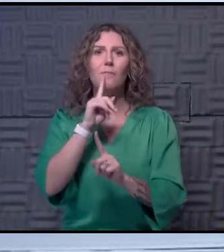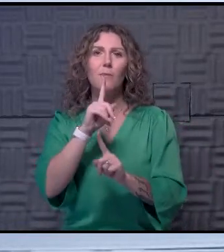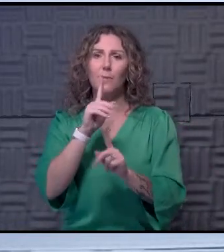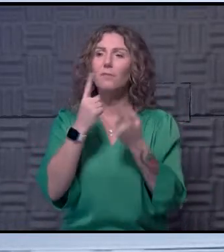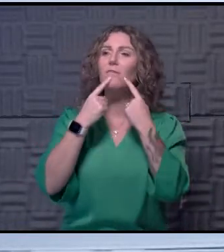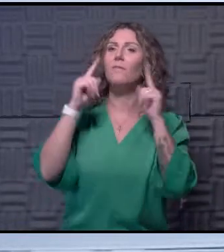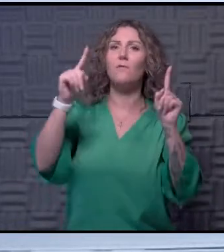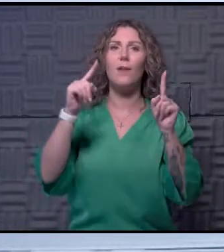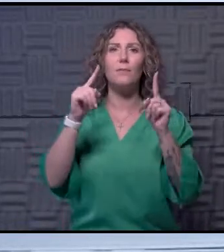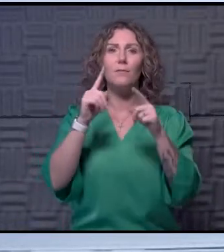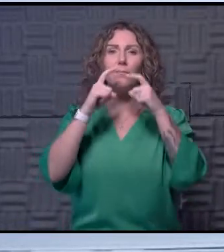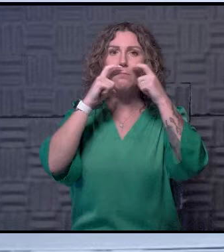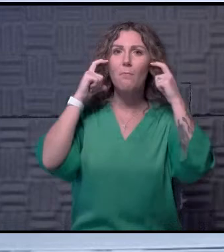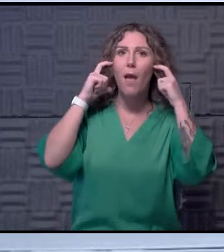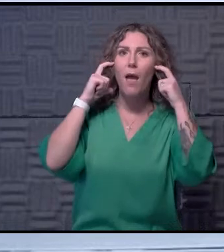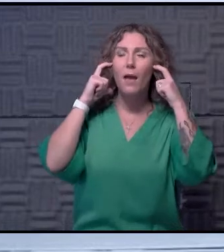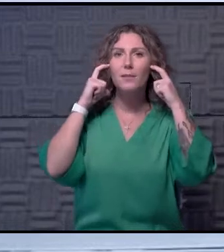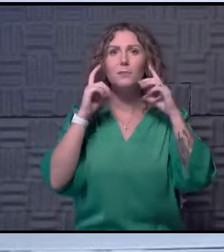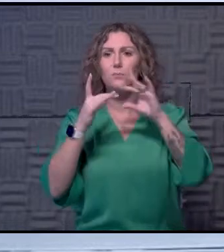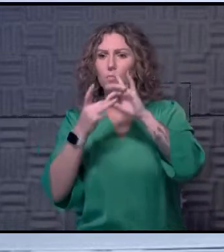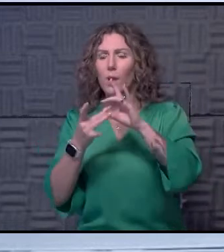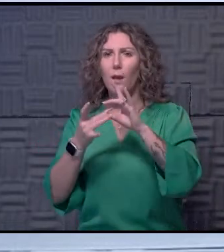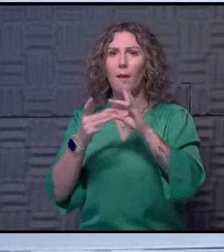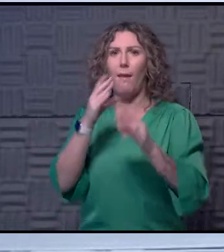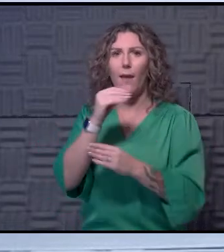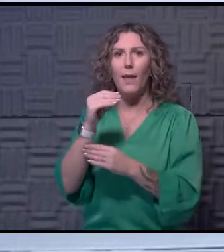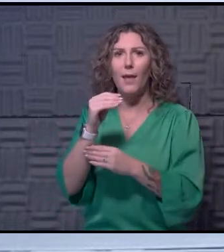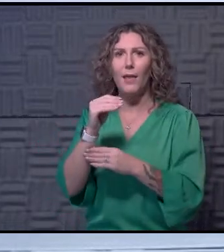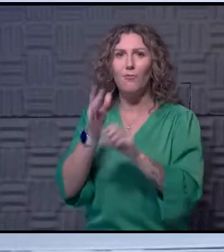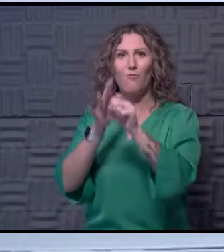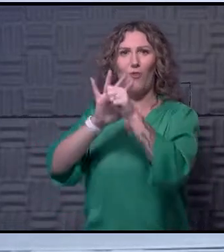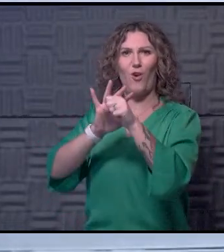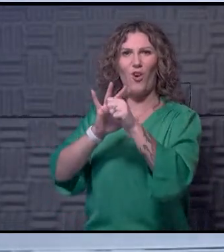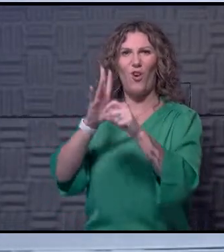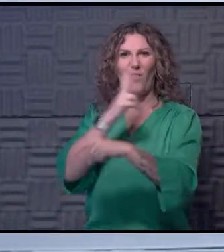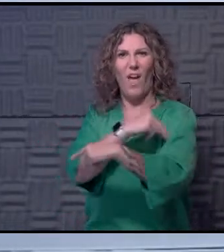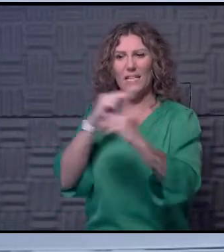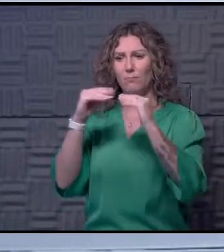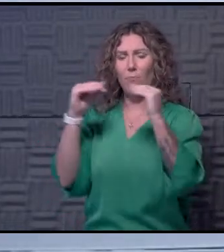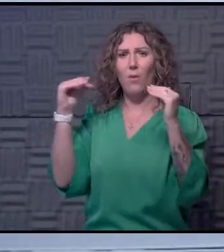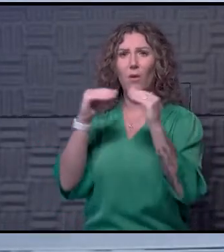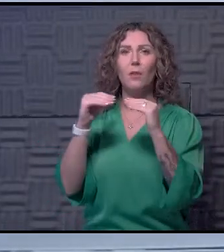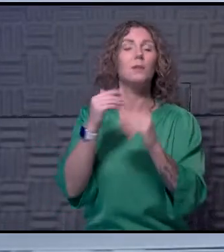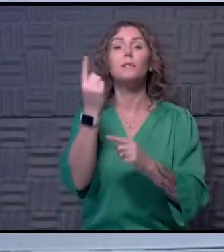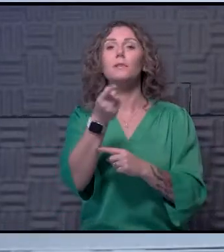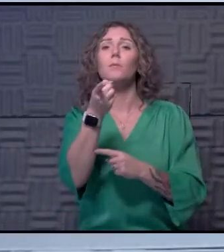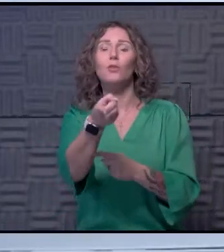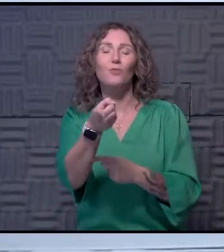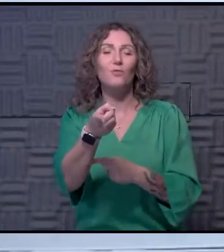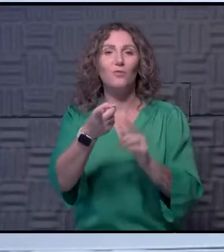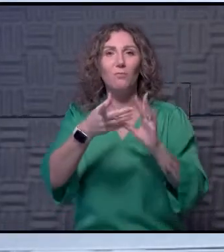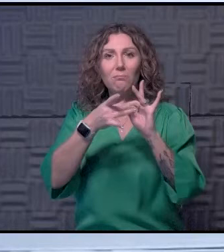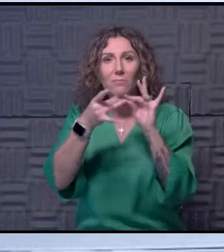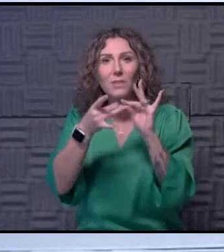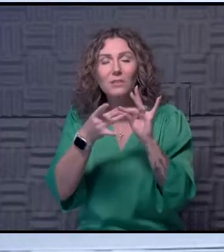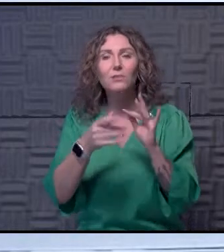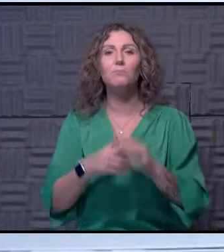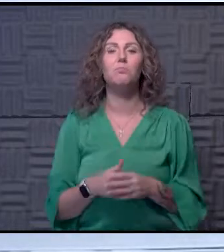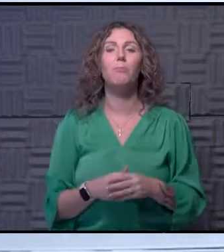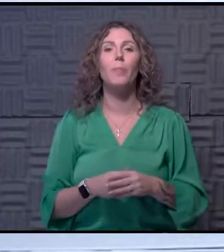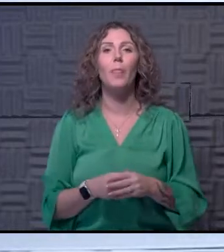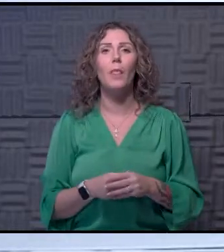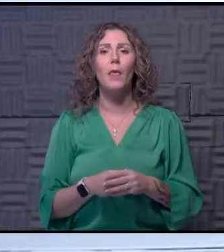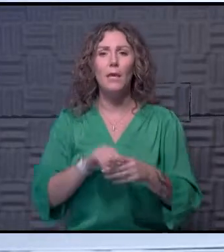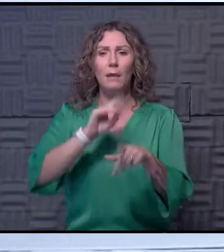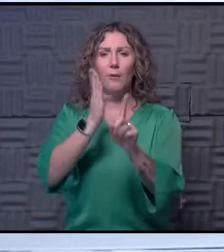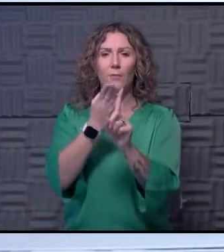COVID units definitely speaks to that. But I think something that you've alluded to, Dr. Stites, is that convincing someone to